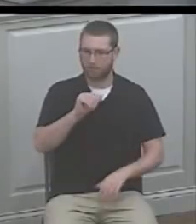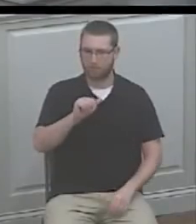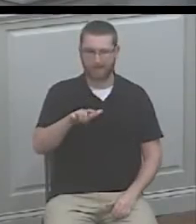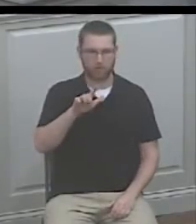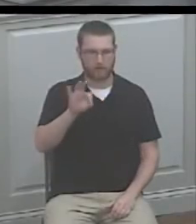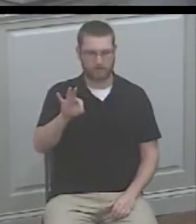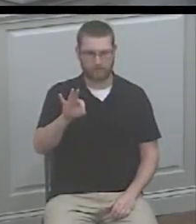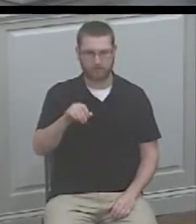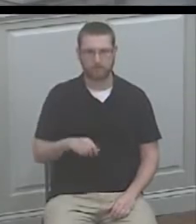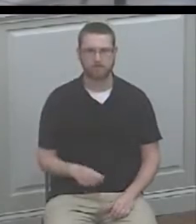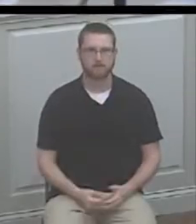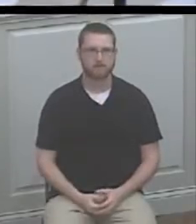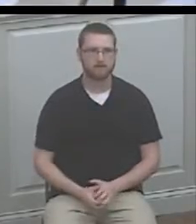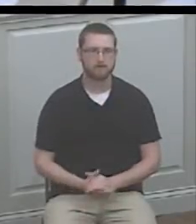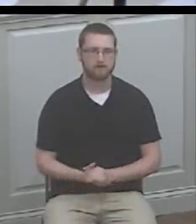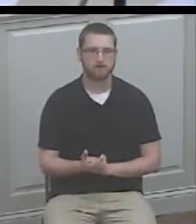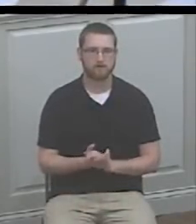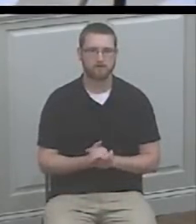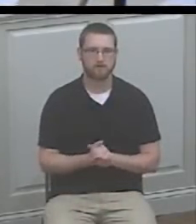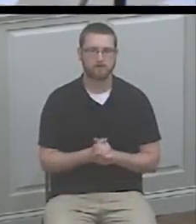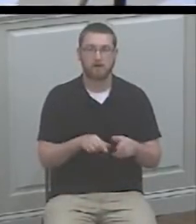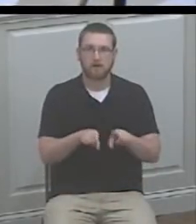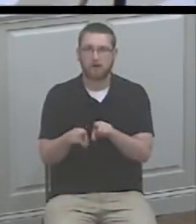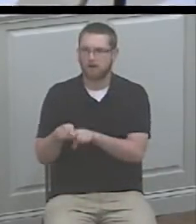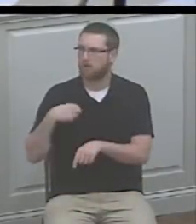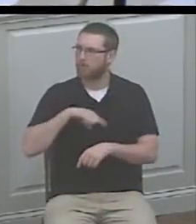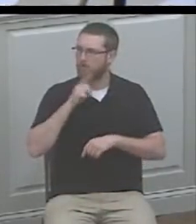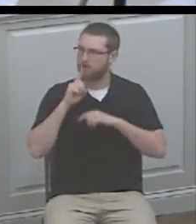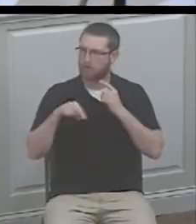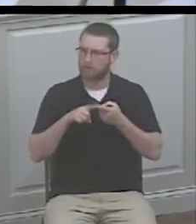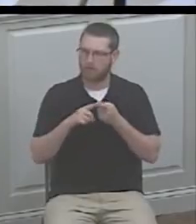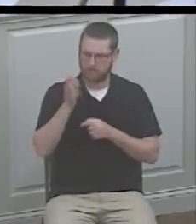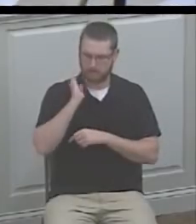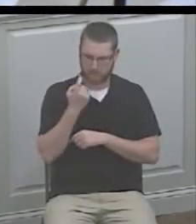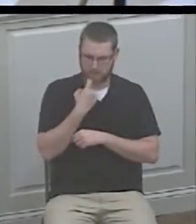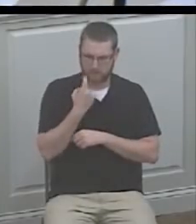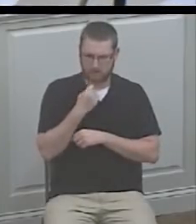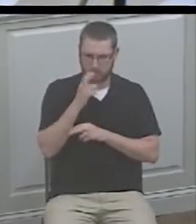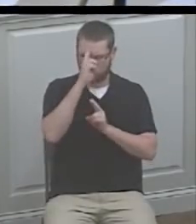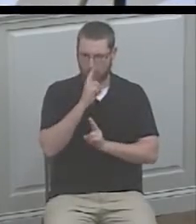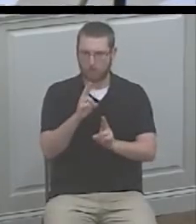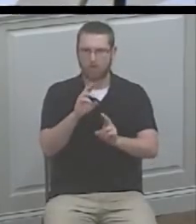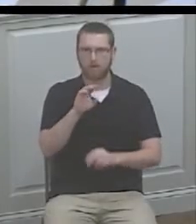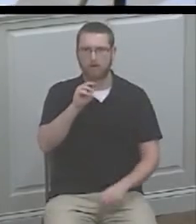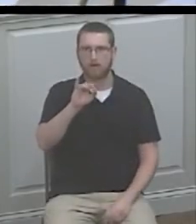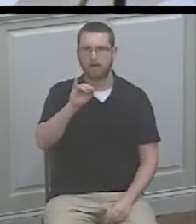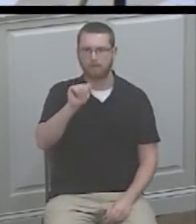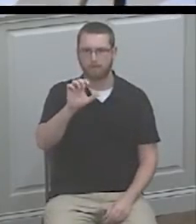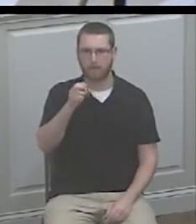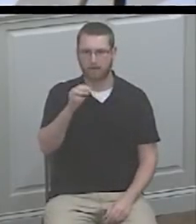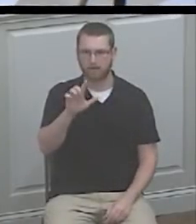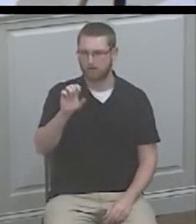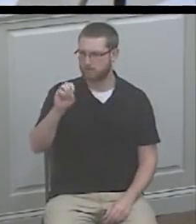One other matter I would mention, we've talked previously about honoring Mr. Michael Smith by sign down